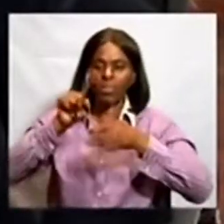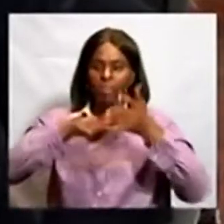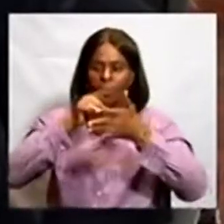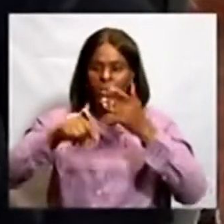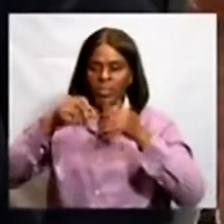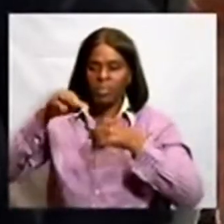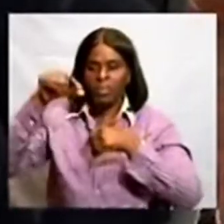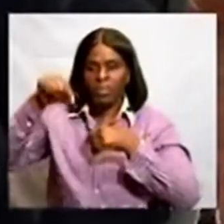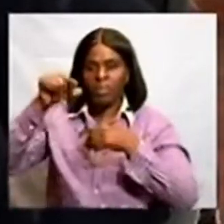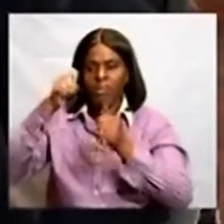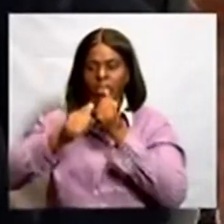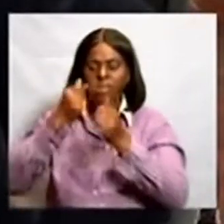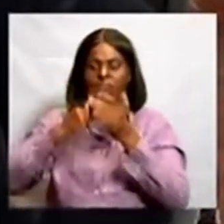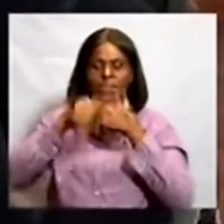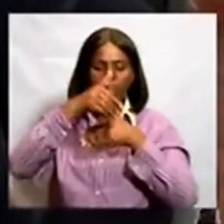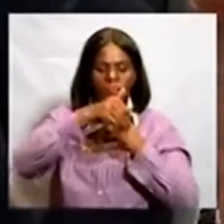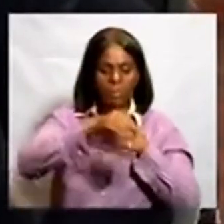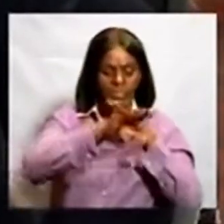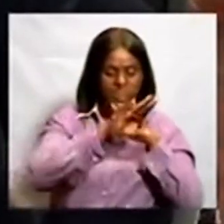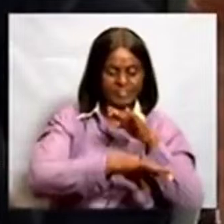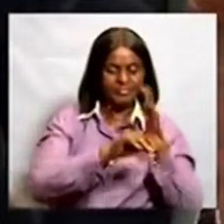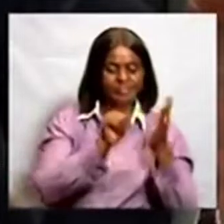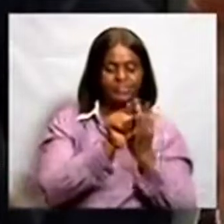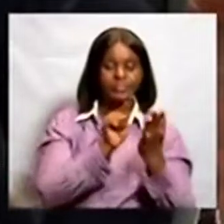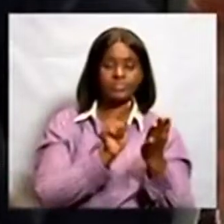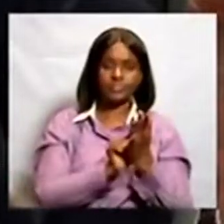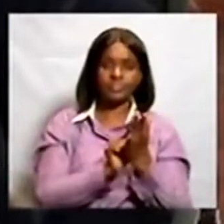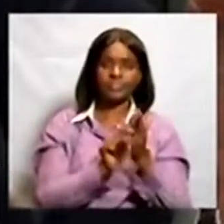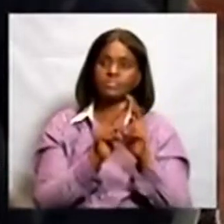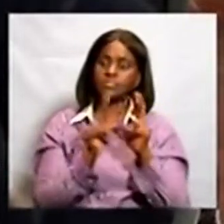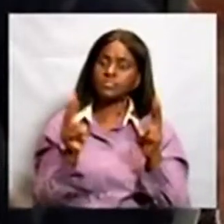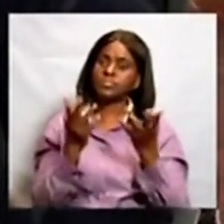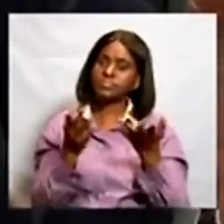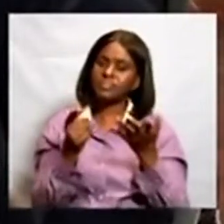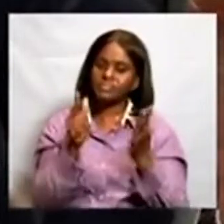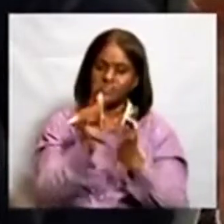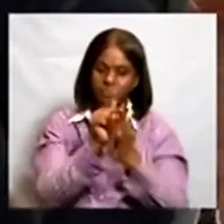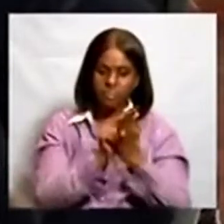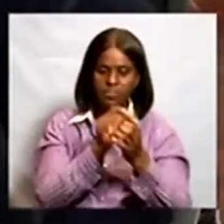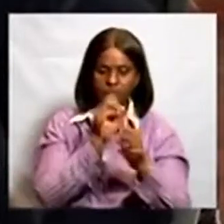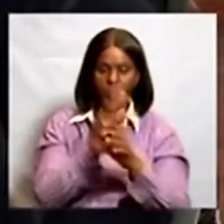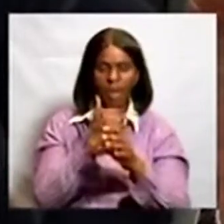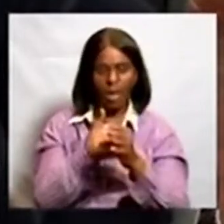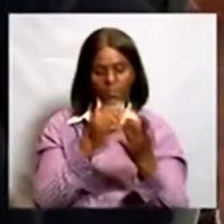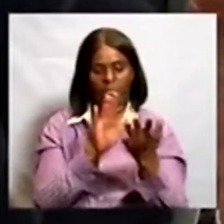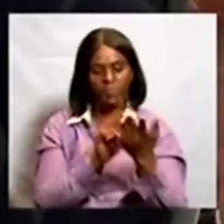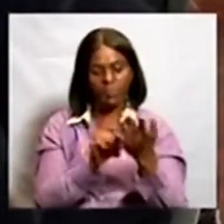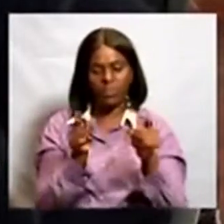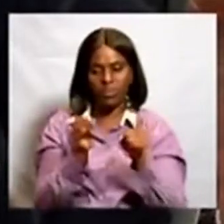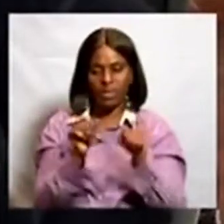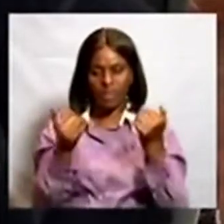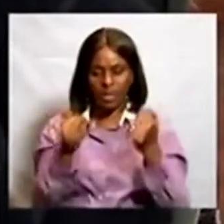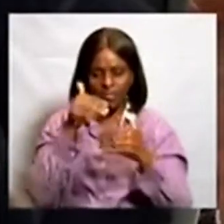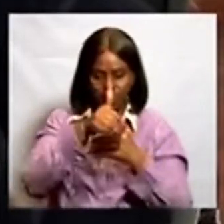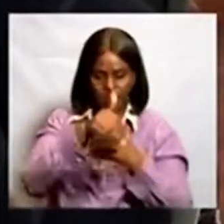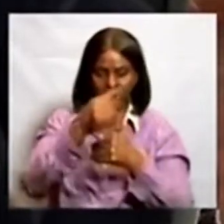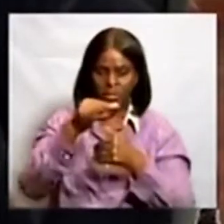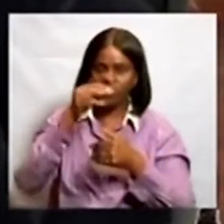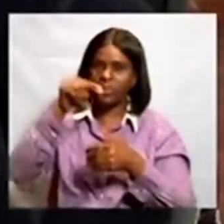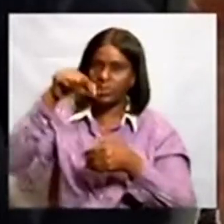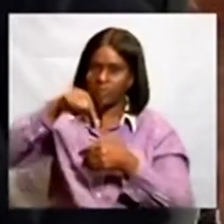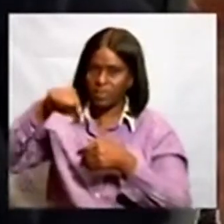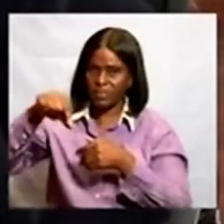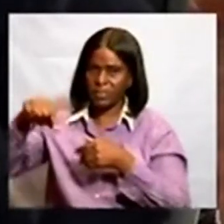of a qualification that is registered under the Act. So the bill already has a provision on deregistration of a